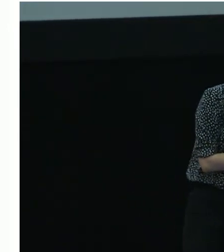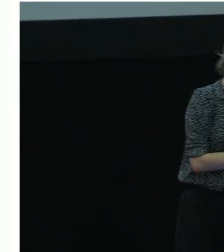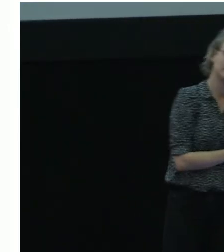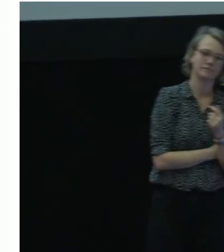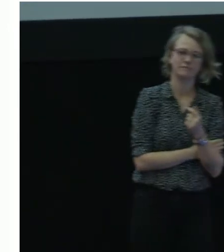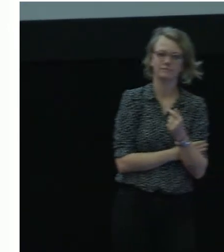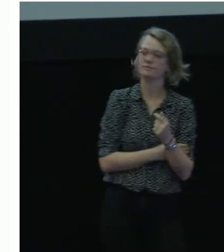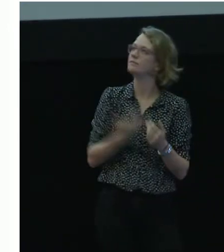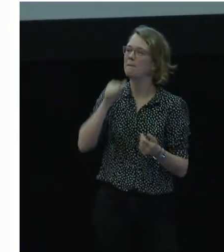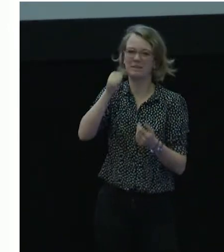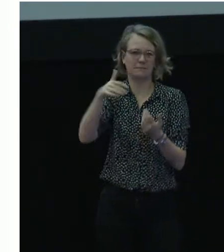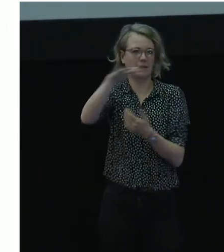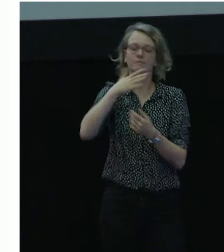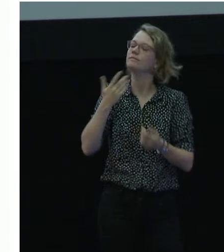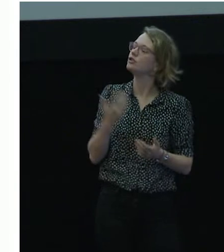these boundaries.